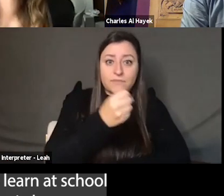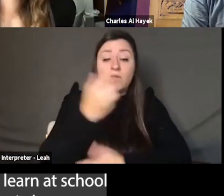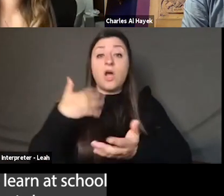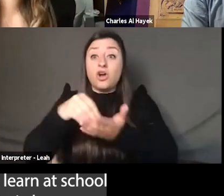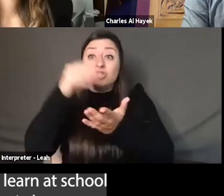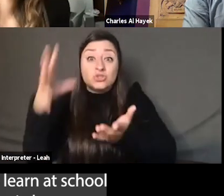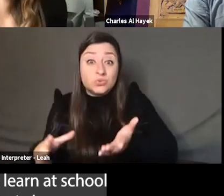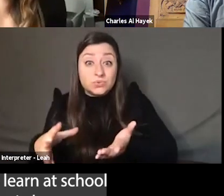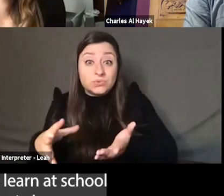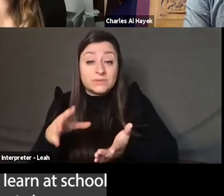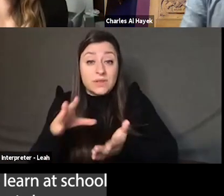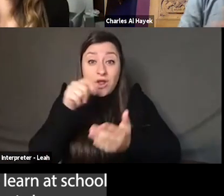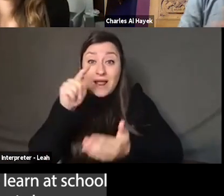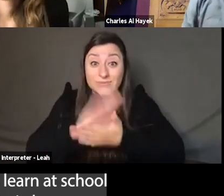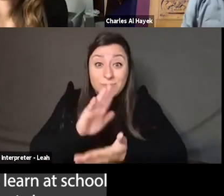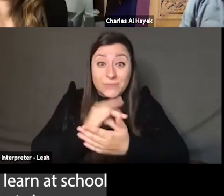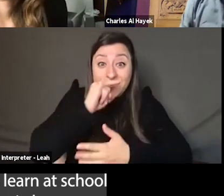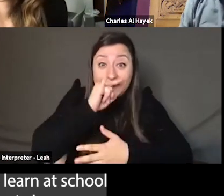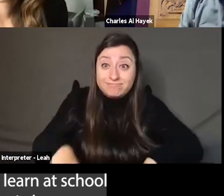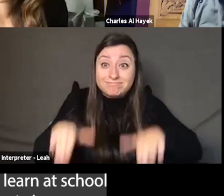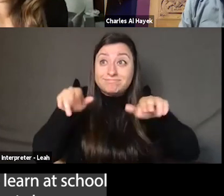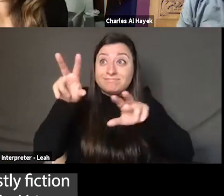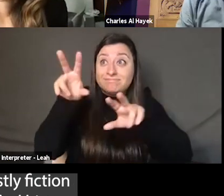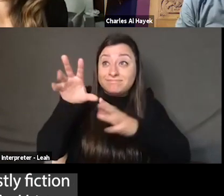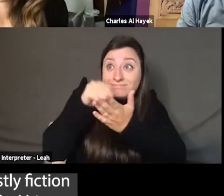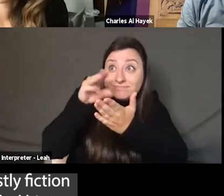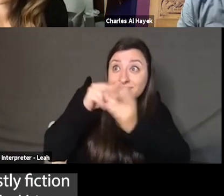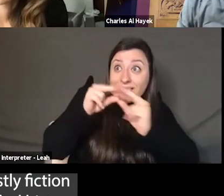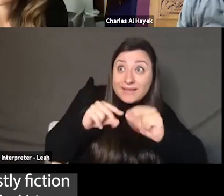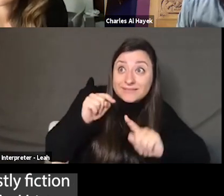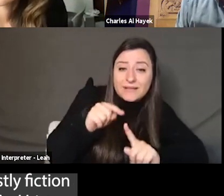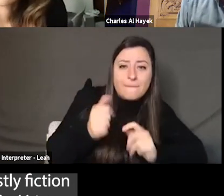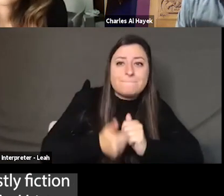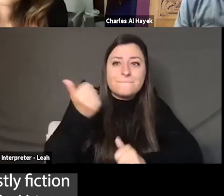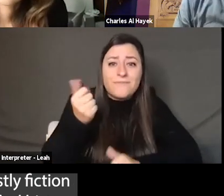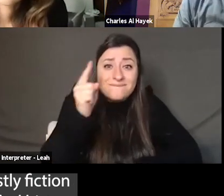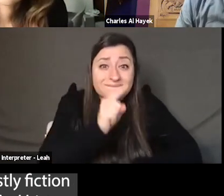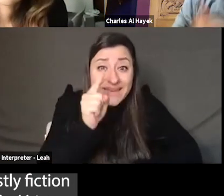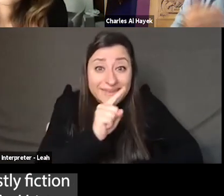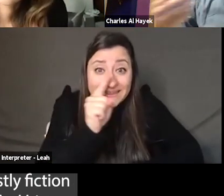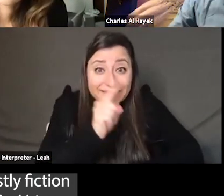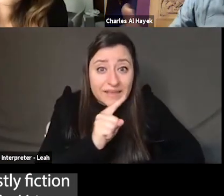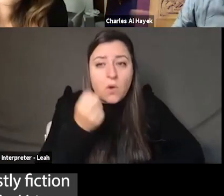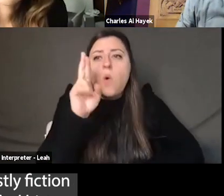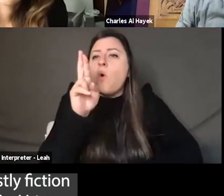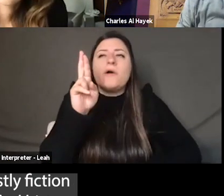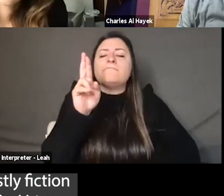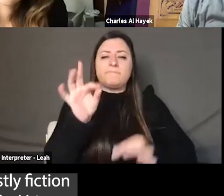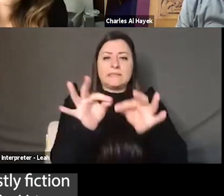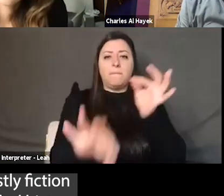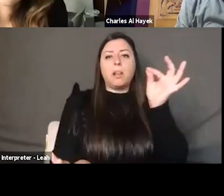at school that is related to Lebanese history is mostly fiction or